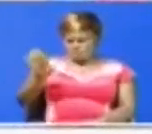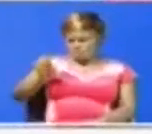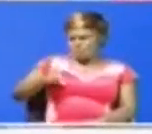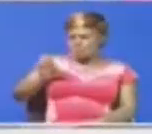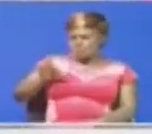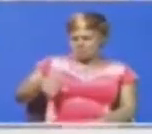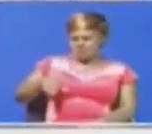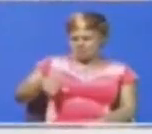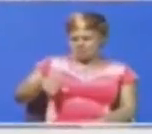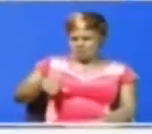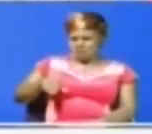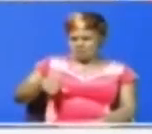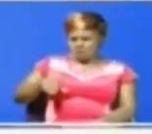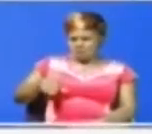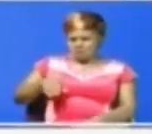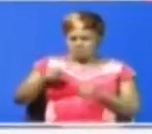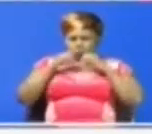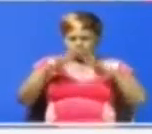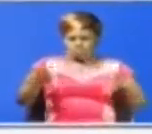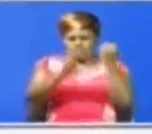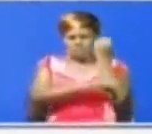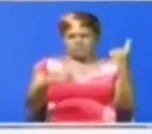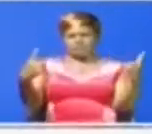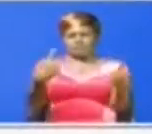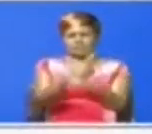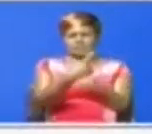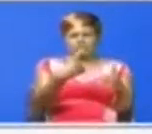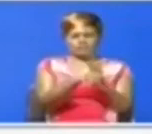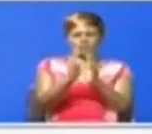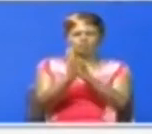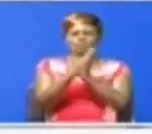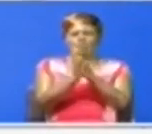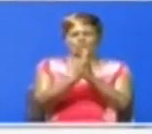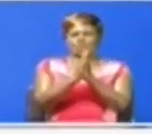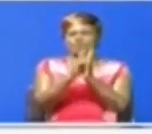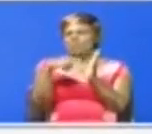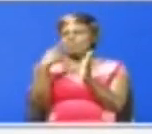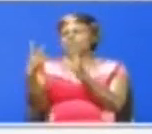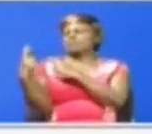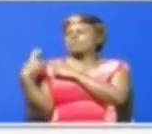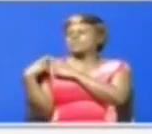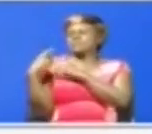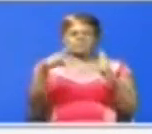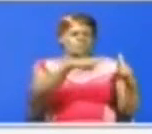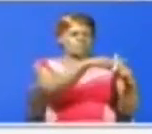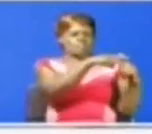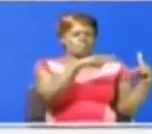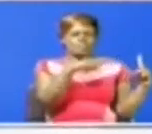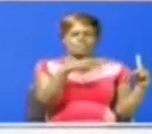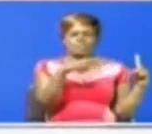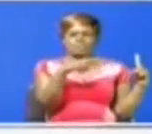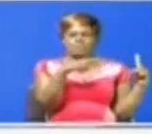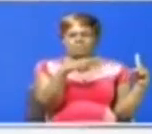As the news spreads to the rest of the country, different narratives begin to go around as to who is behind the murders.